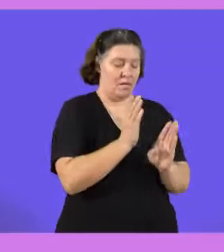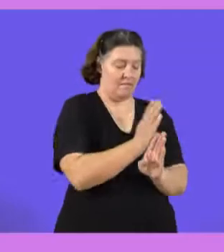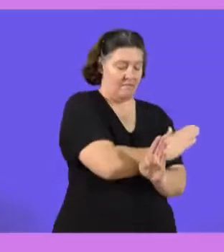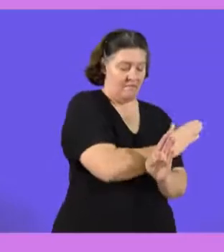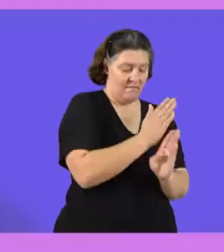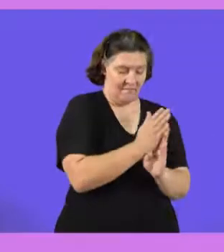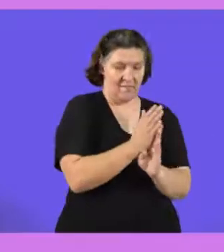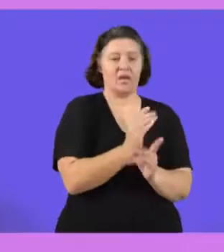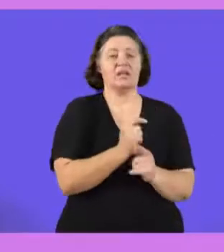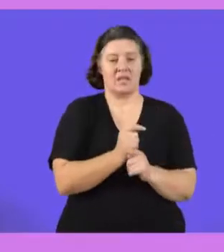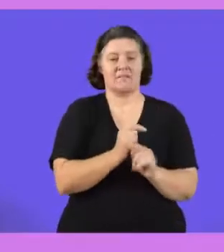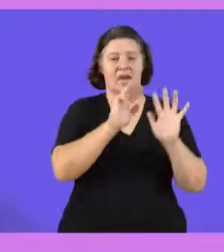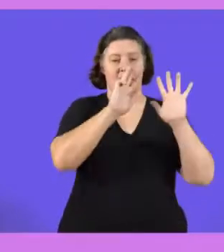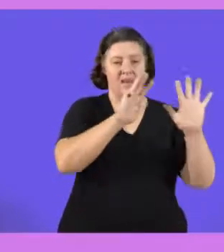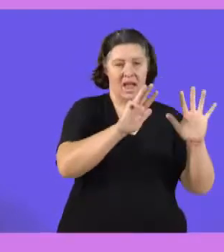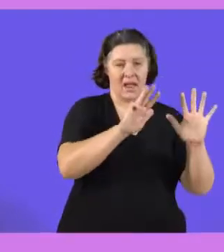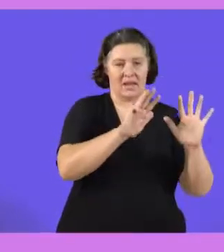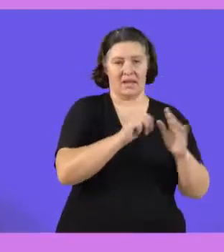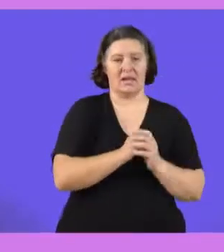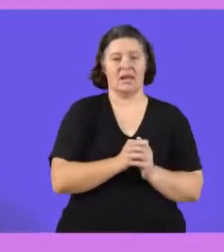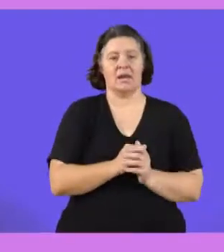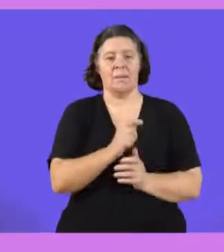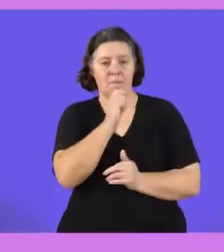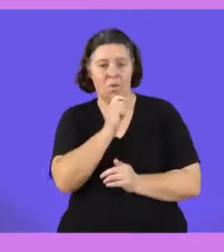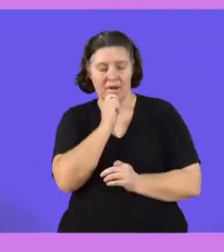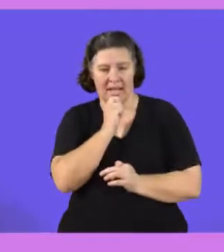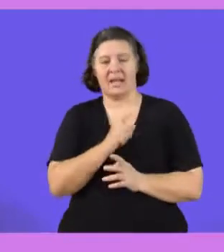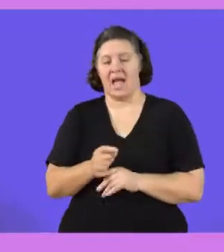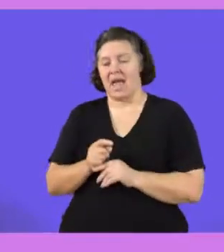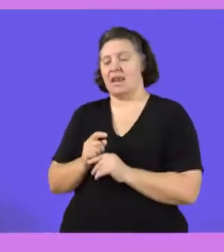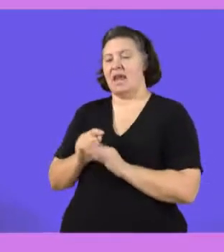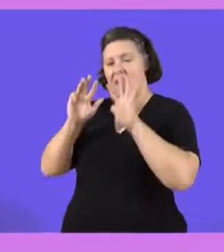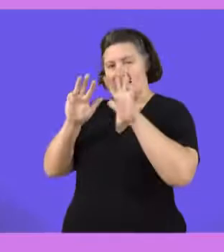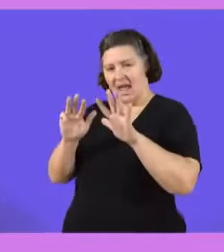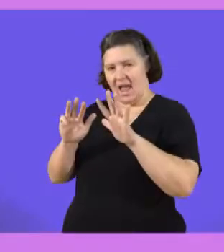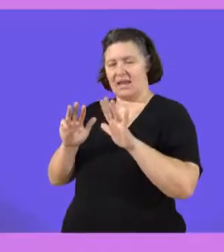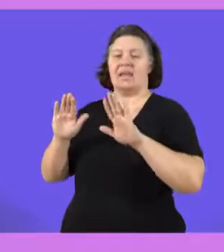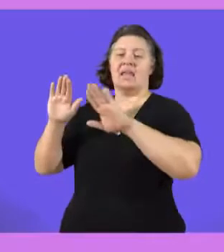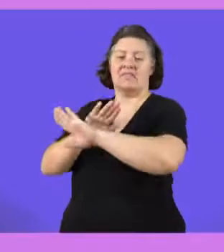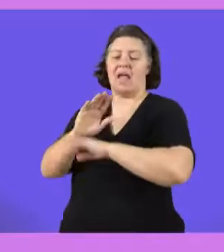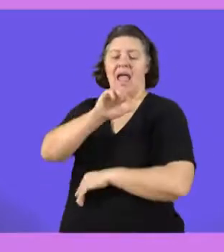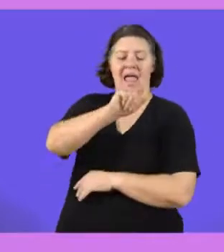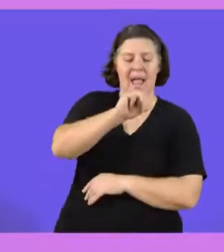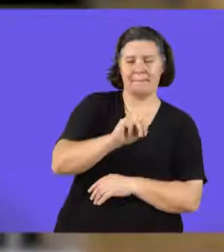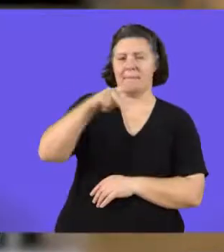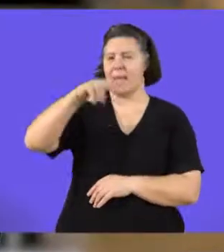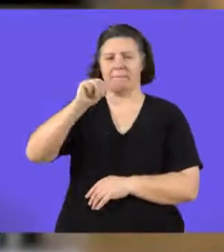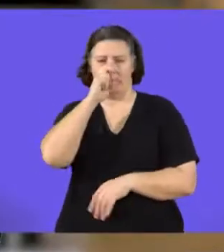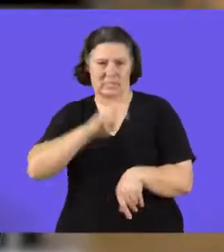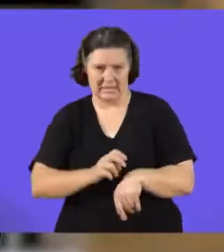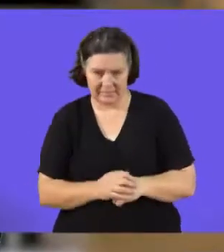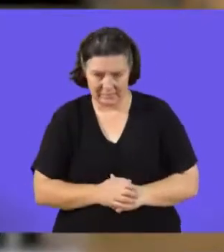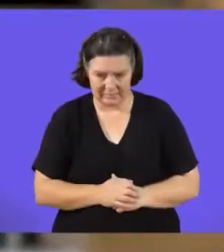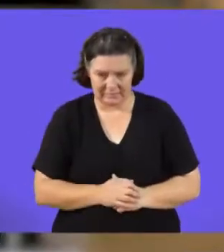So again, we have 9 in the morning, and then we have also 9 in the evening, this time without the AM and the PM. All